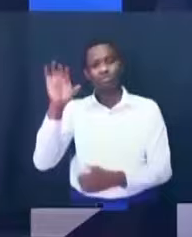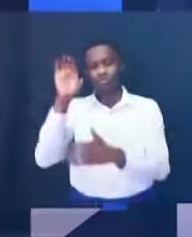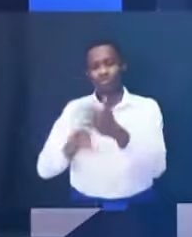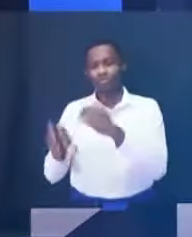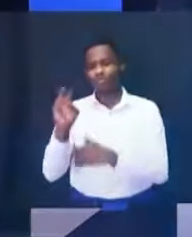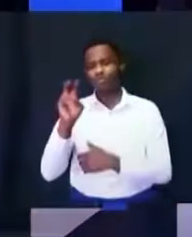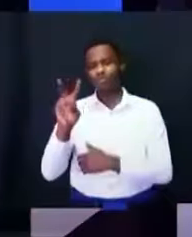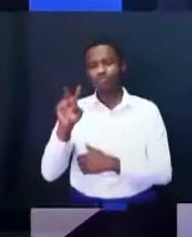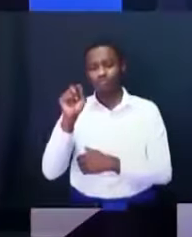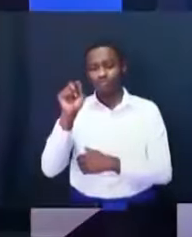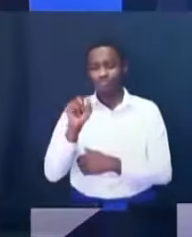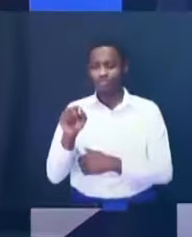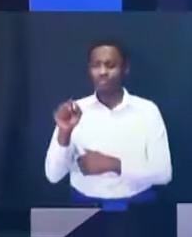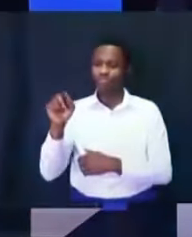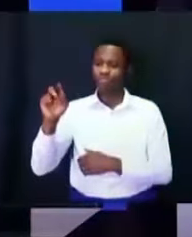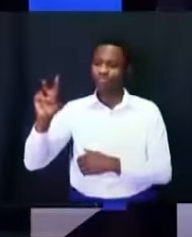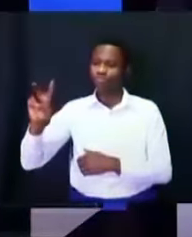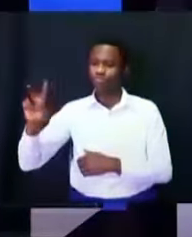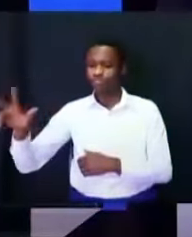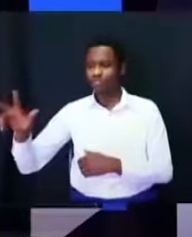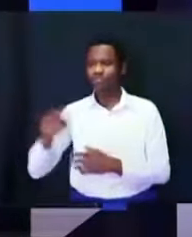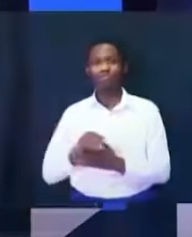2 from verse 23